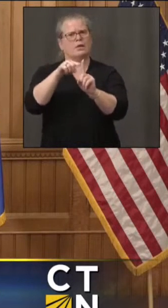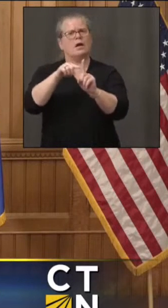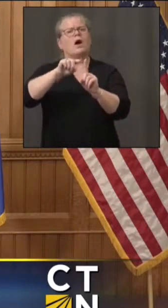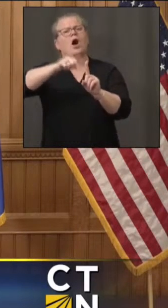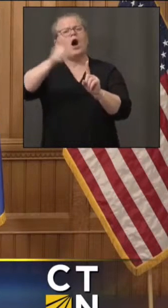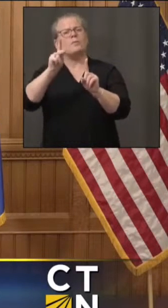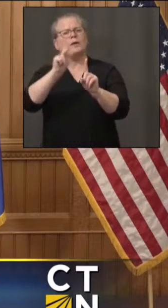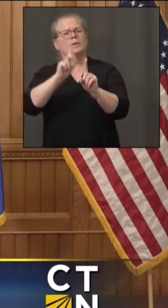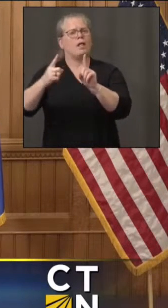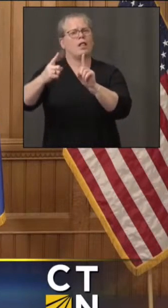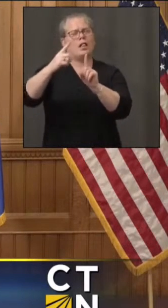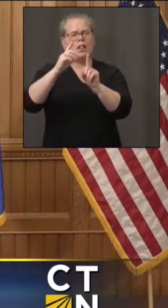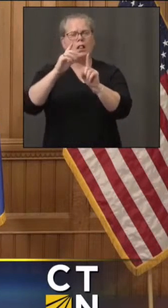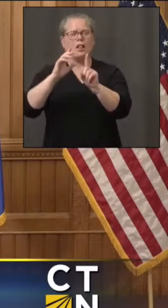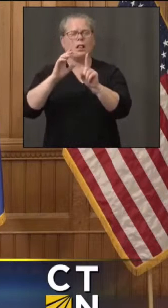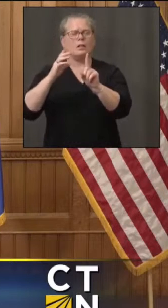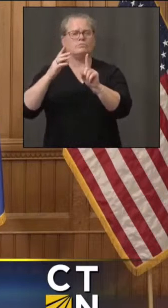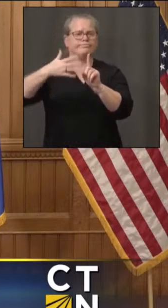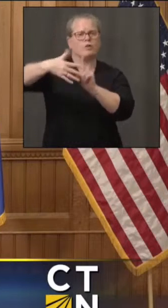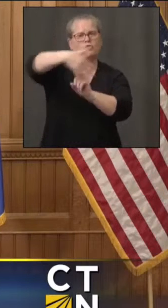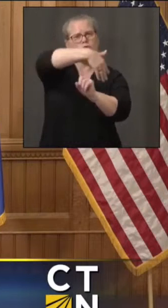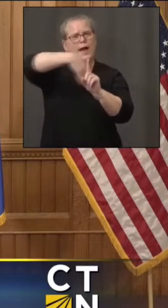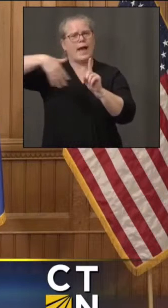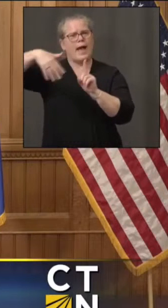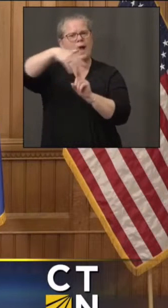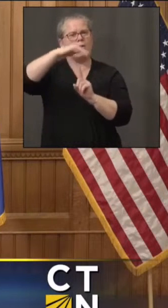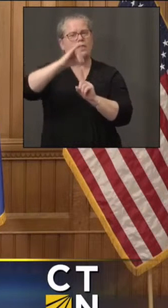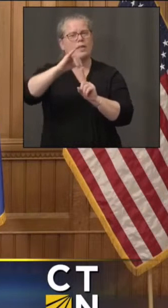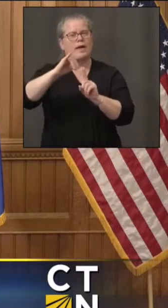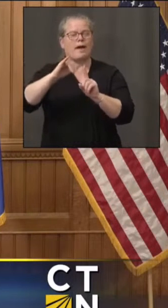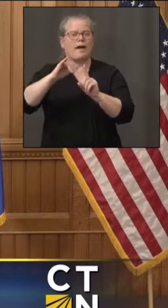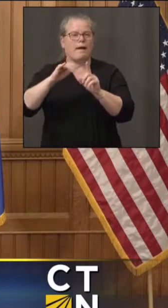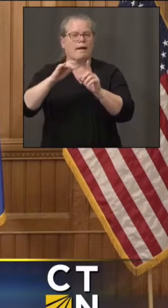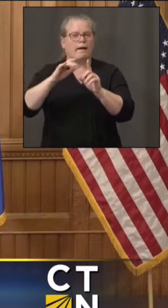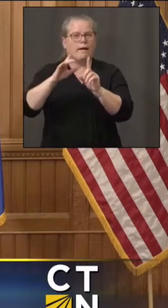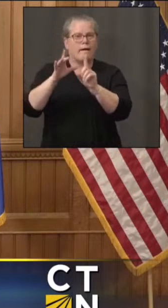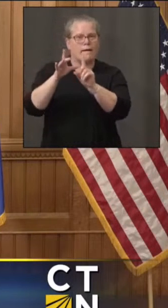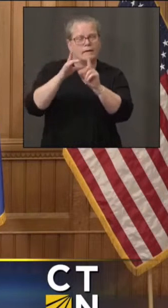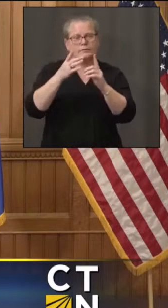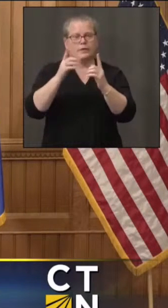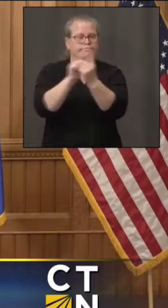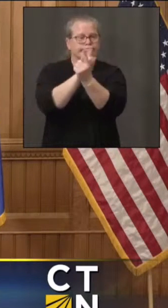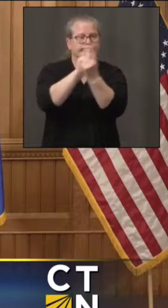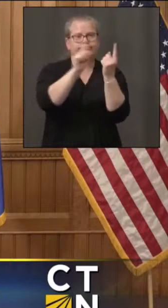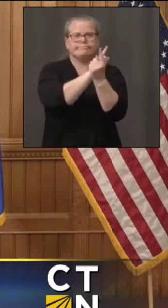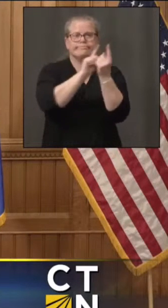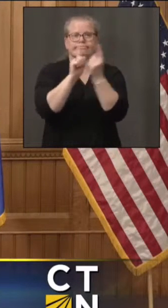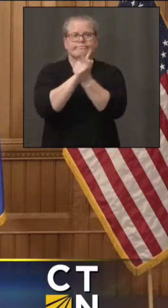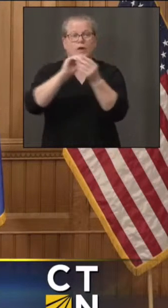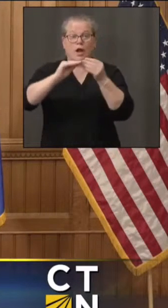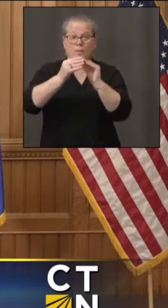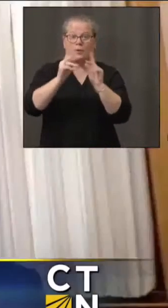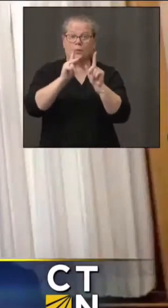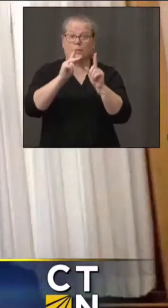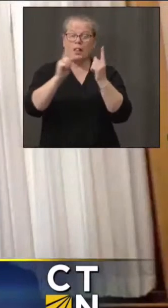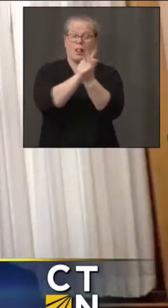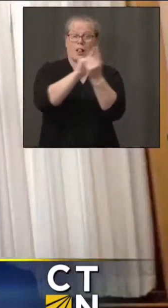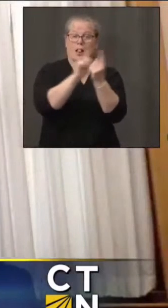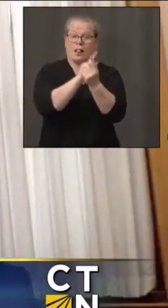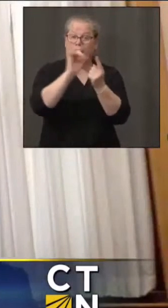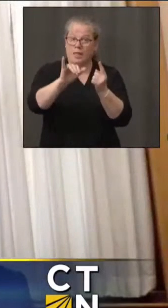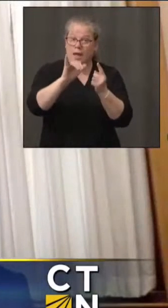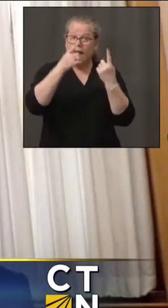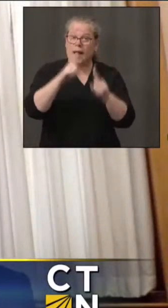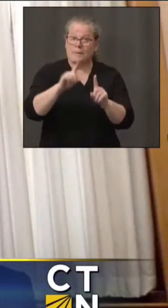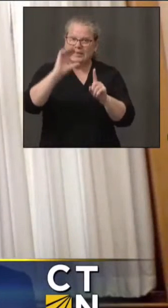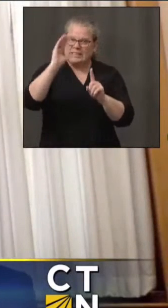family gatherings. Josh, you want to take that? Yeah, that seems to continue to be a source of